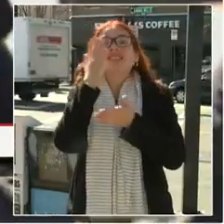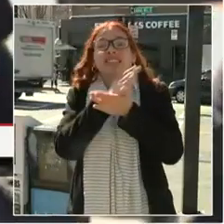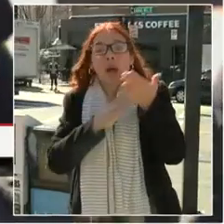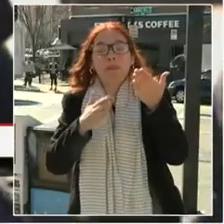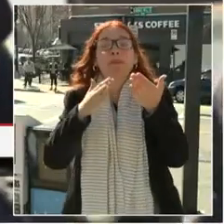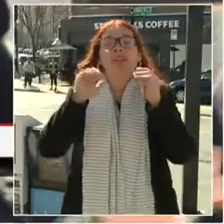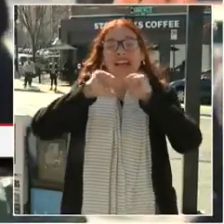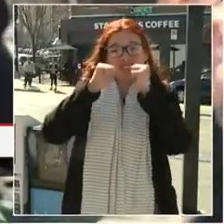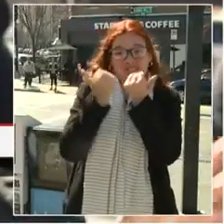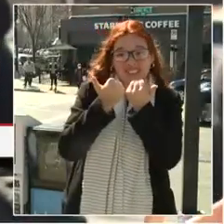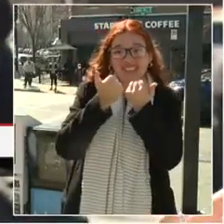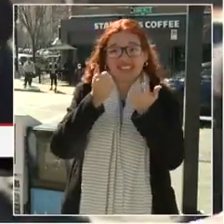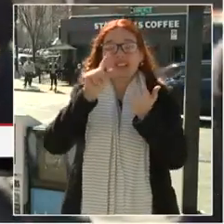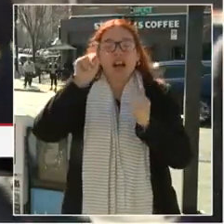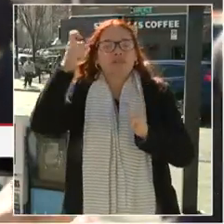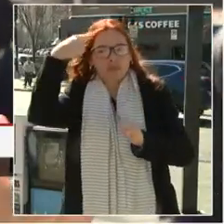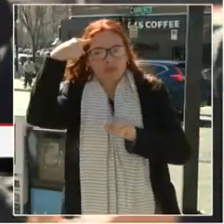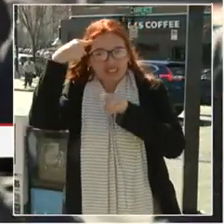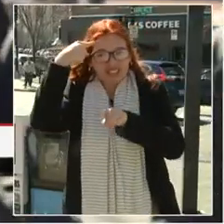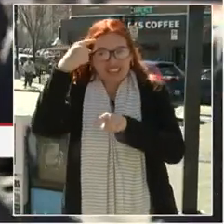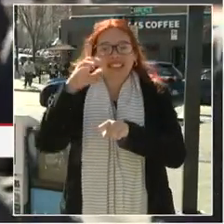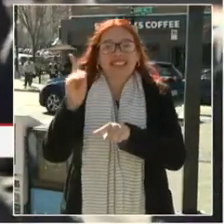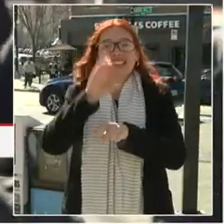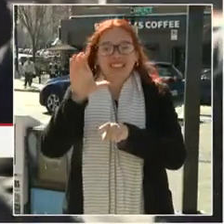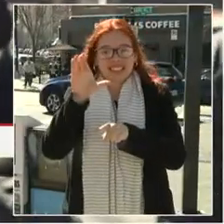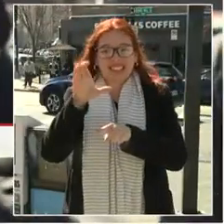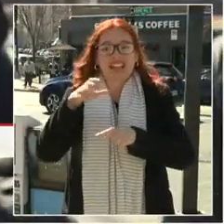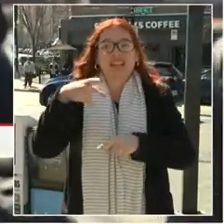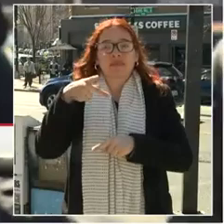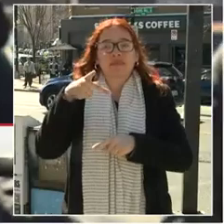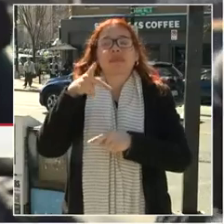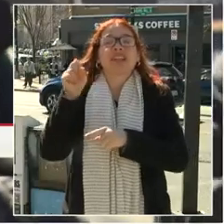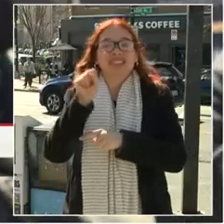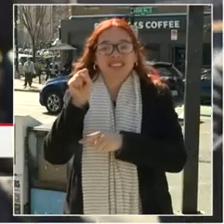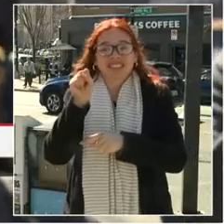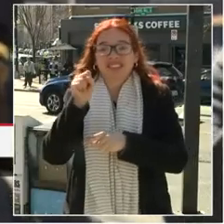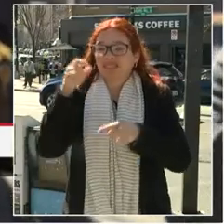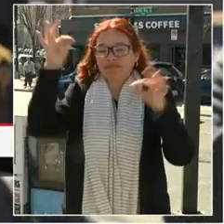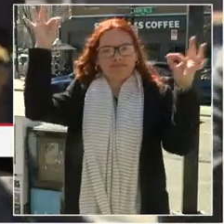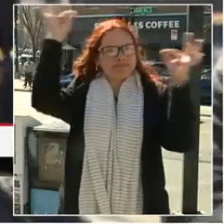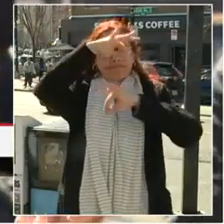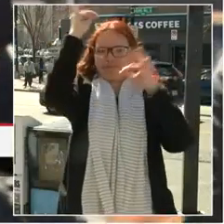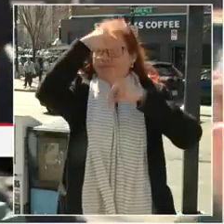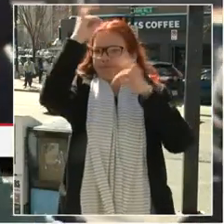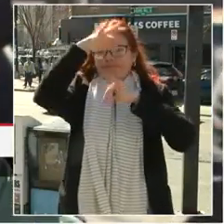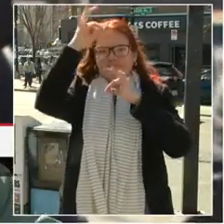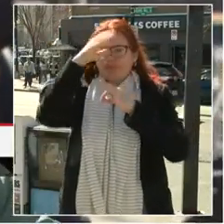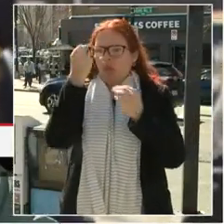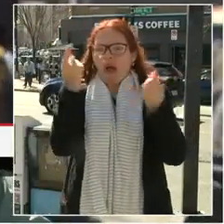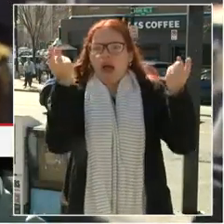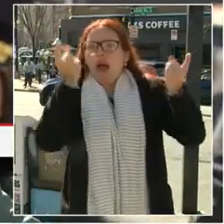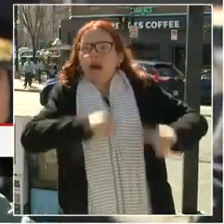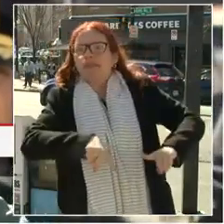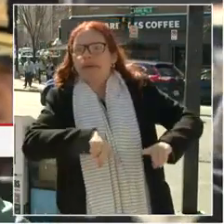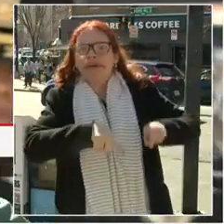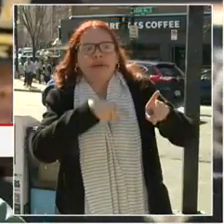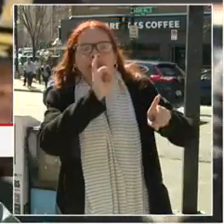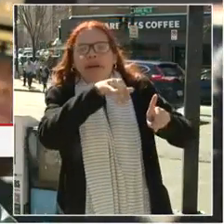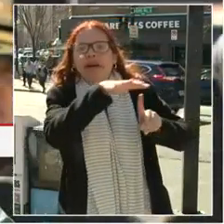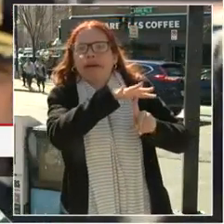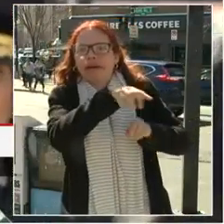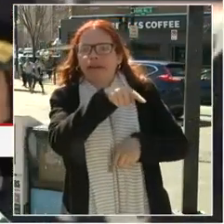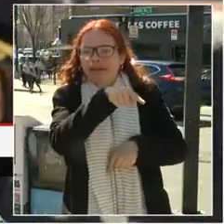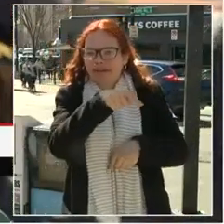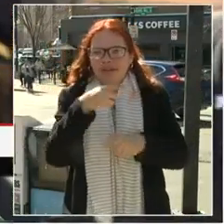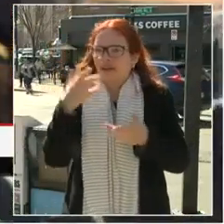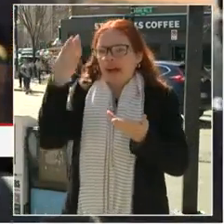of the government, like DCPS may not necessarily know something that happened at CFSA or something that happened at the Office of the